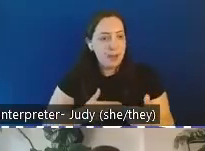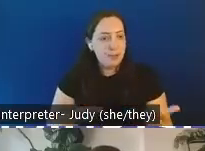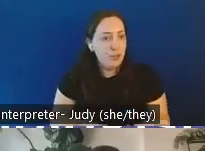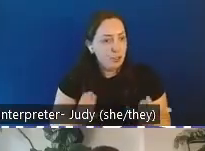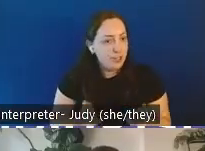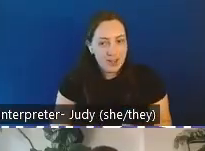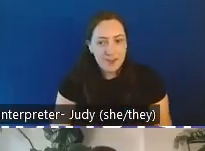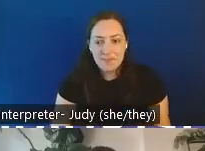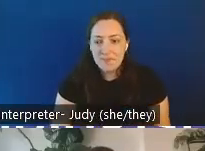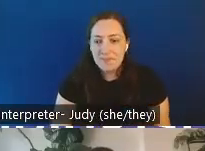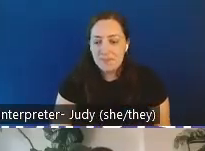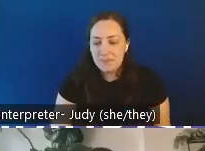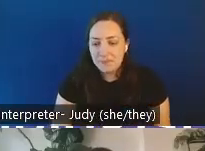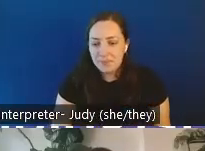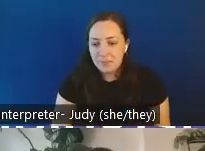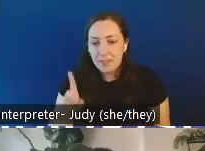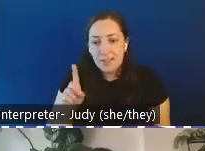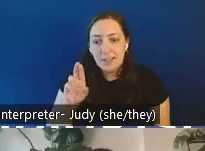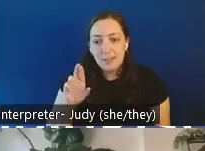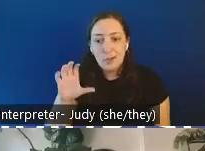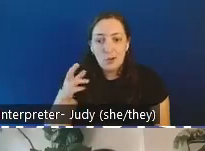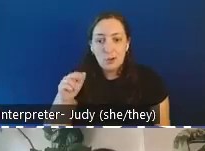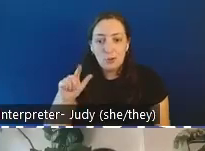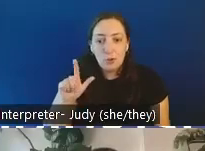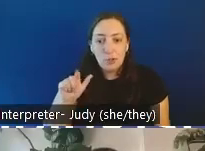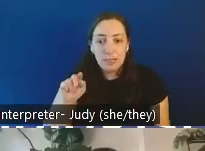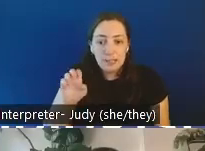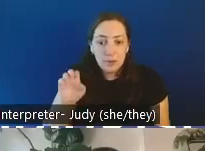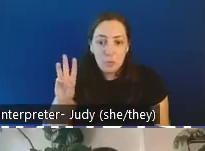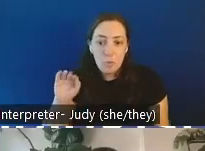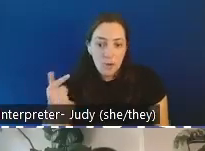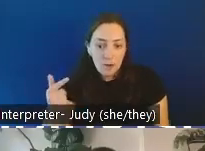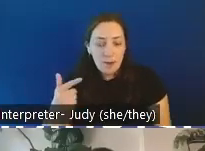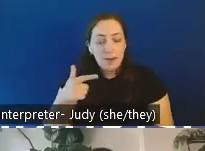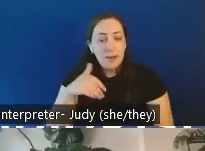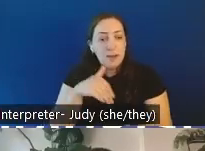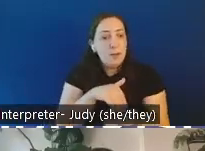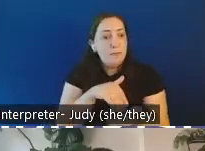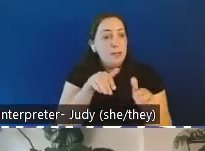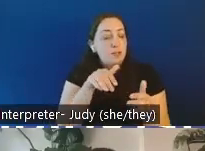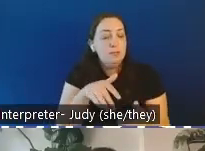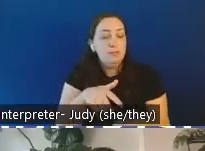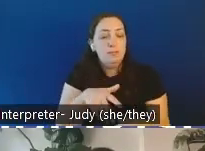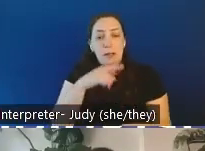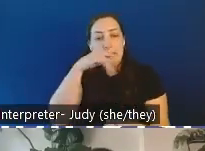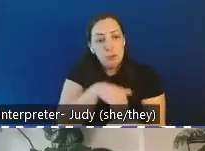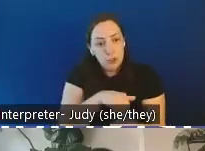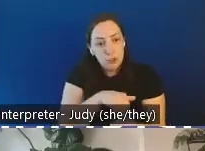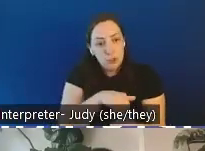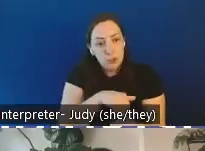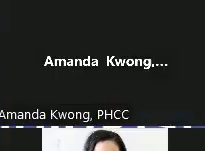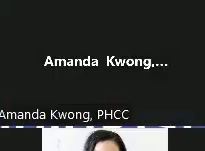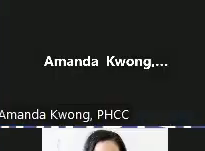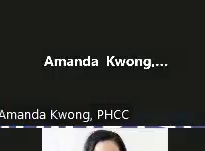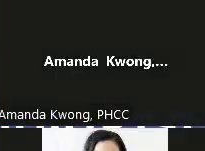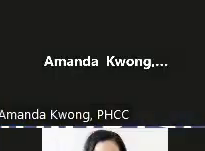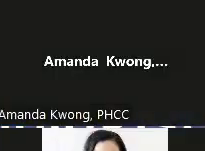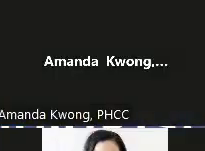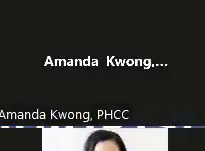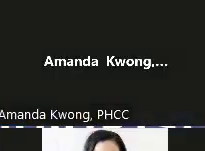today. Dr. Charlene Wong, pediatrician and national health policy leader, one of our close Common